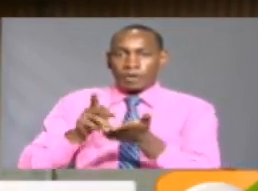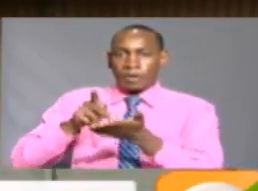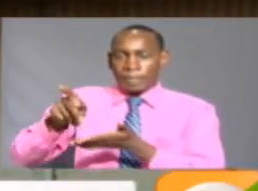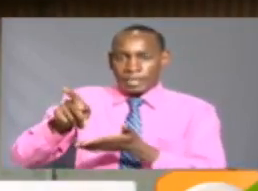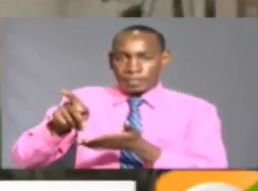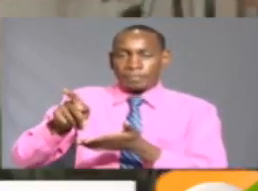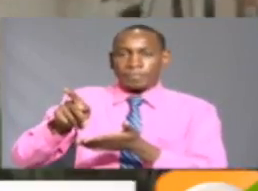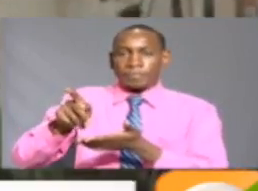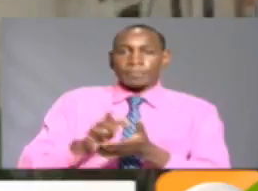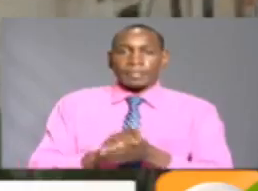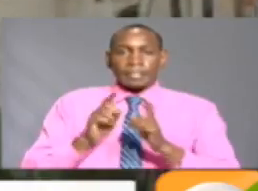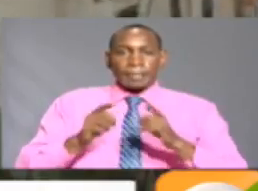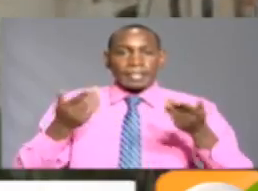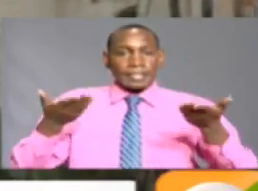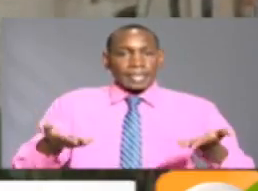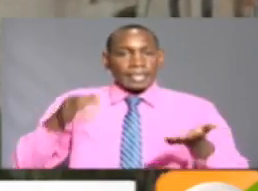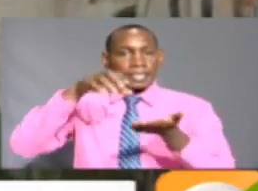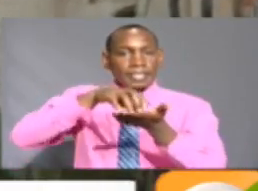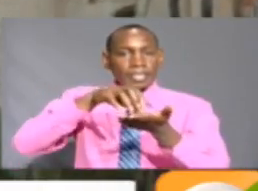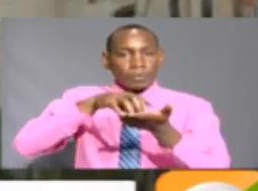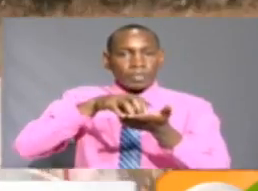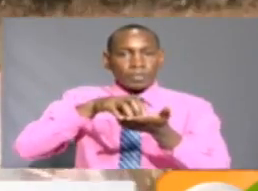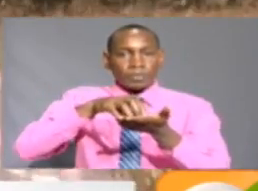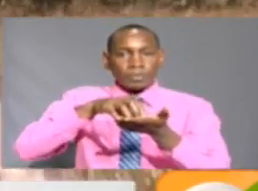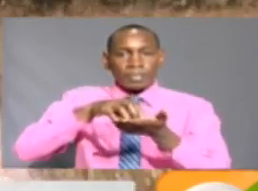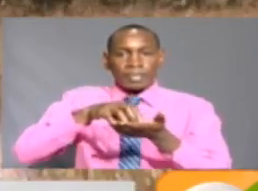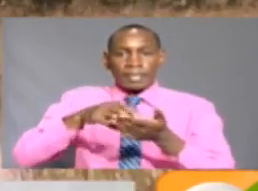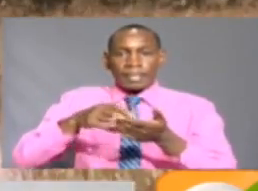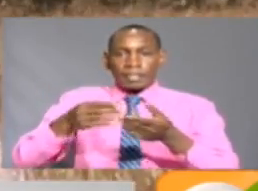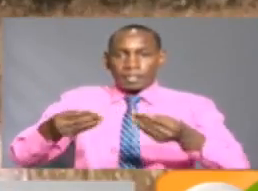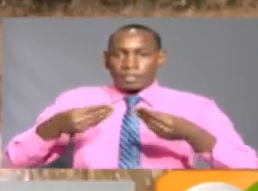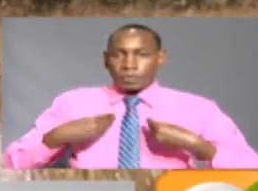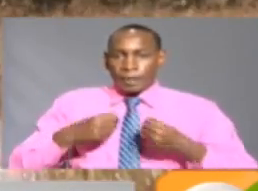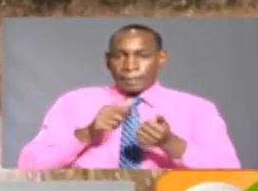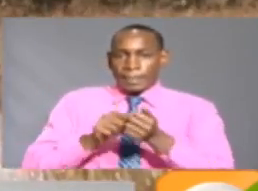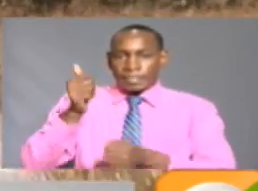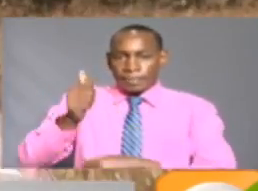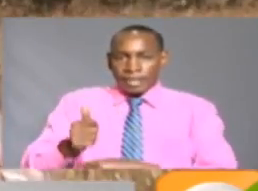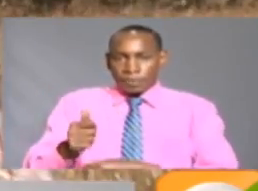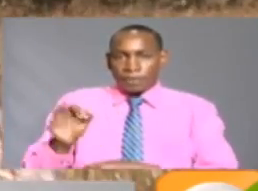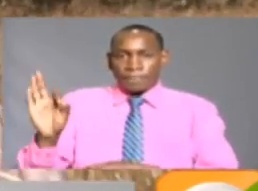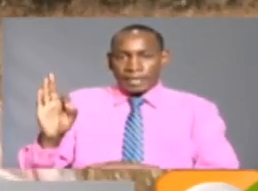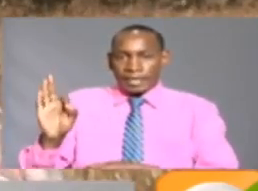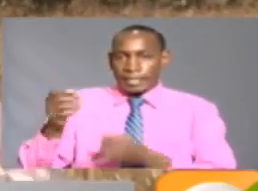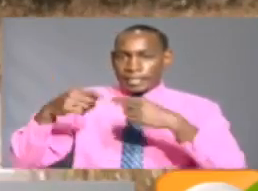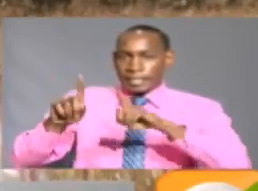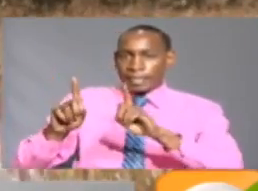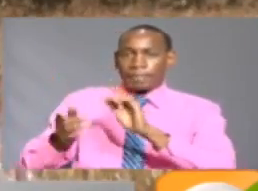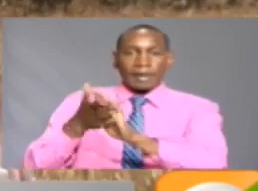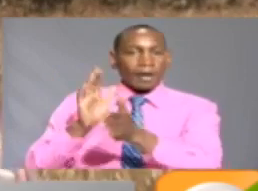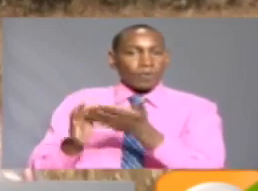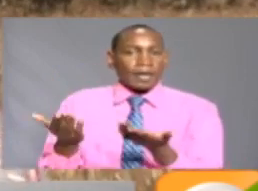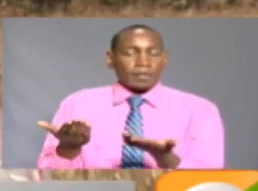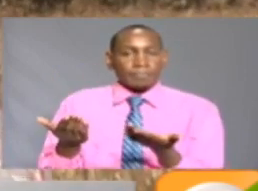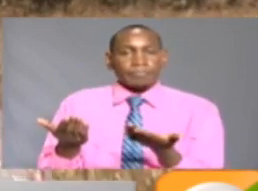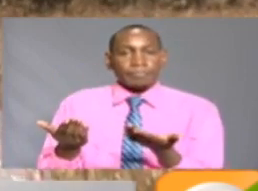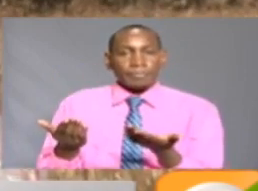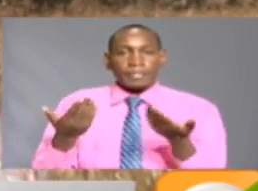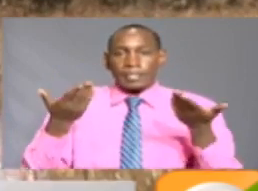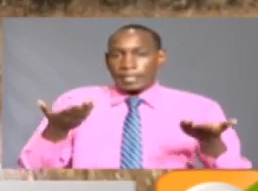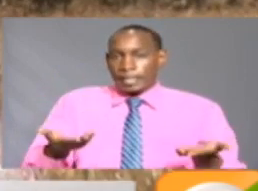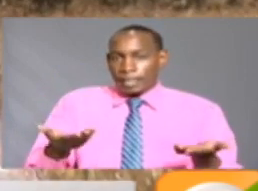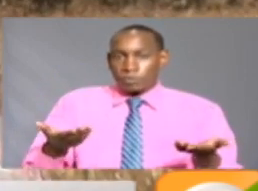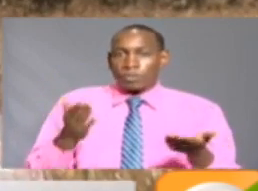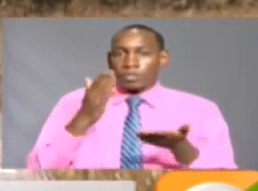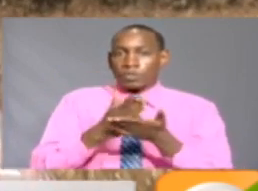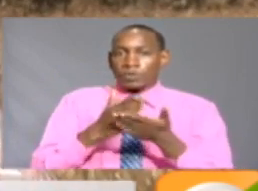mbolea kwa cereals lakini saa hii sasa vile cereal haujachukua mahindi haya mbolea yenyewe hata kwa cereal hakuna sasa hapo